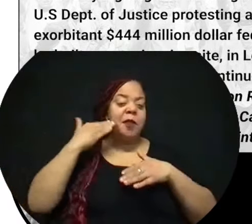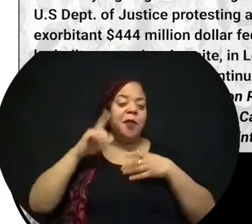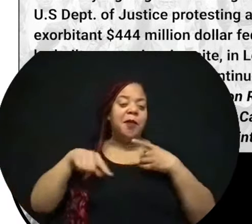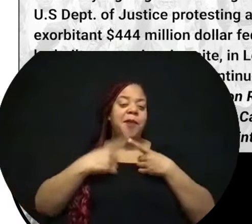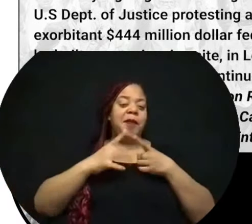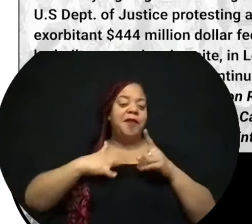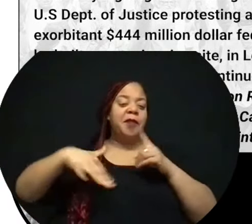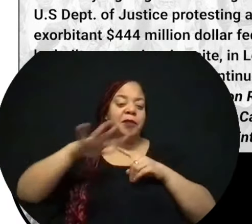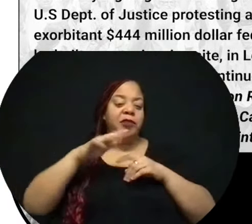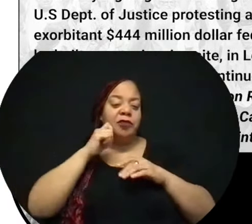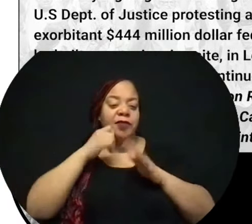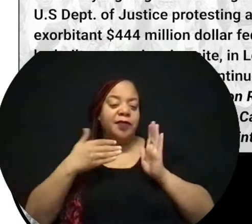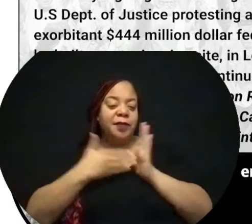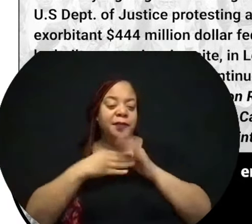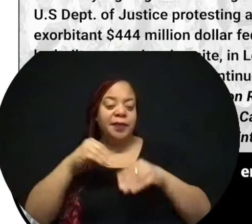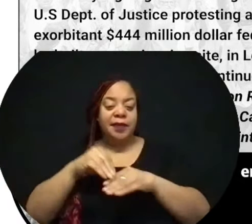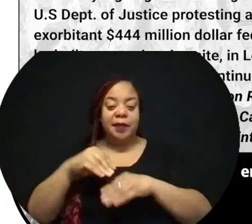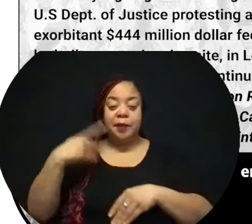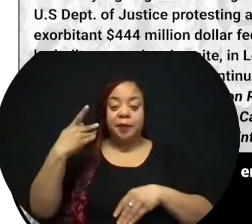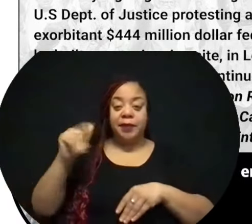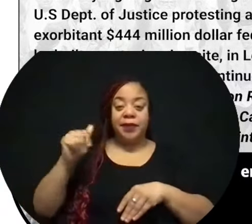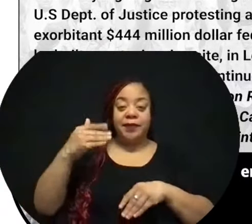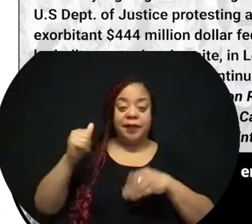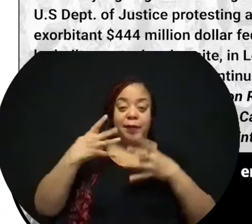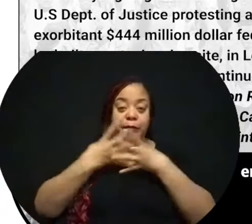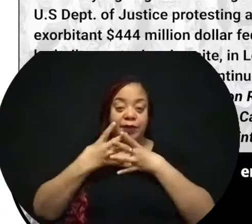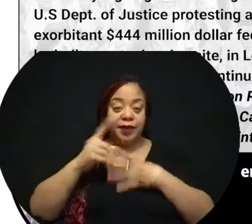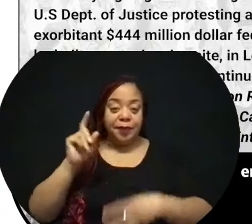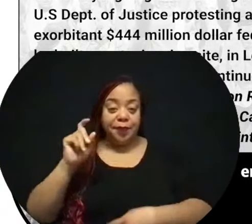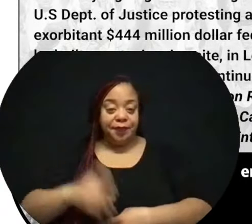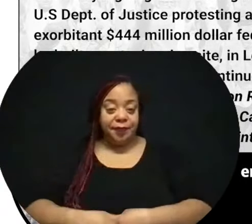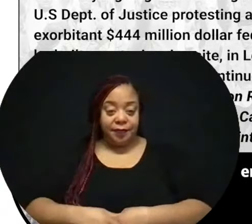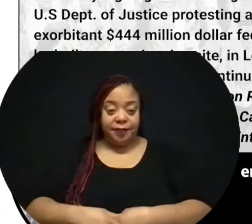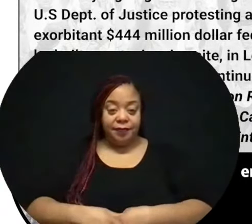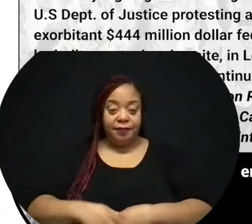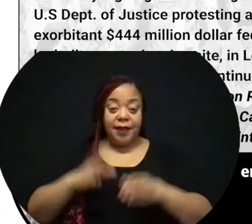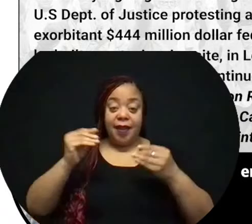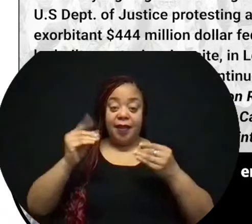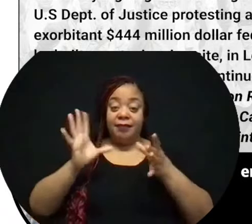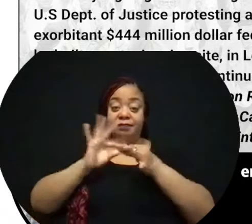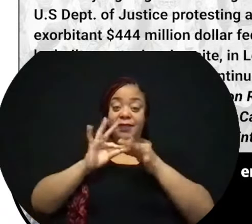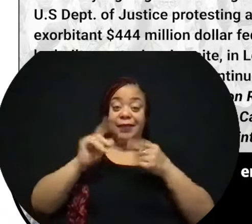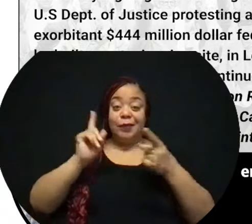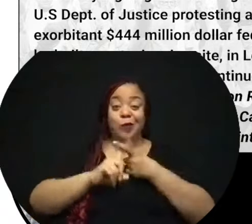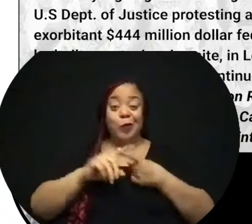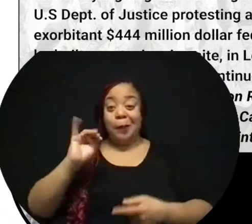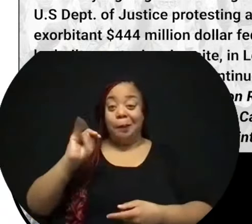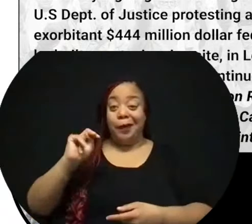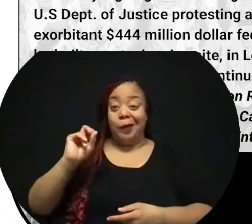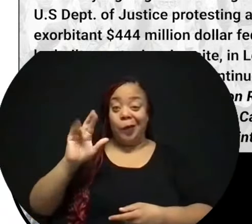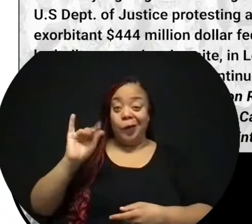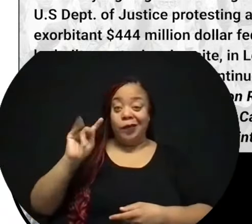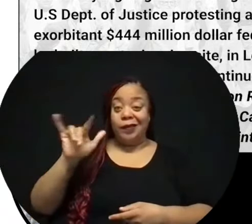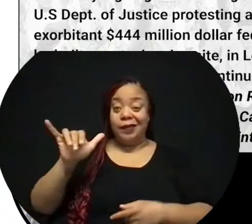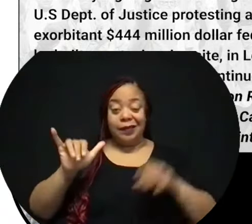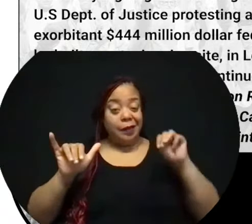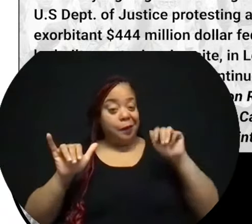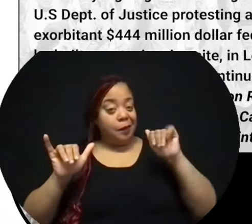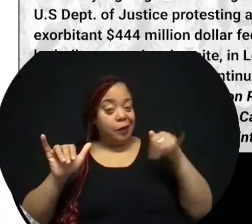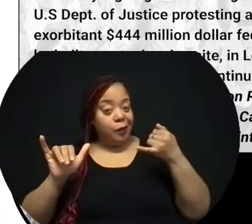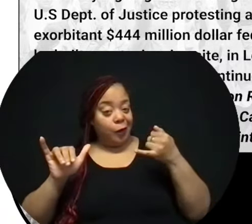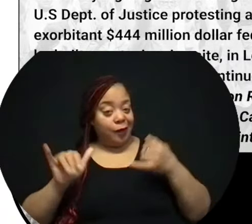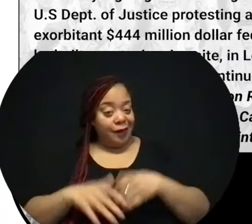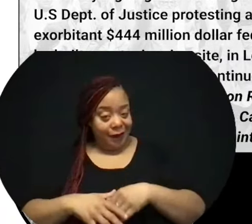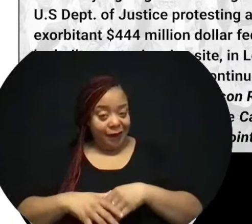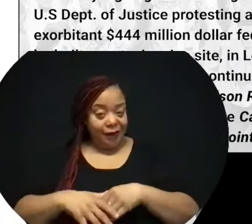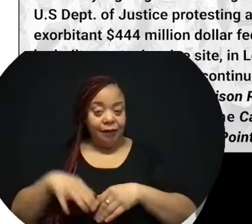majority of the prison population, environmental racism is seen in various forms, primarily the form in which people of color